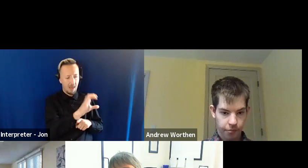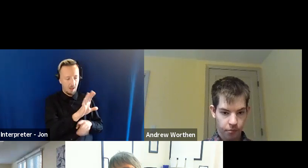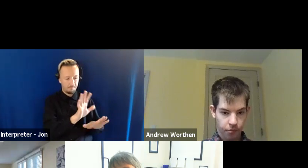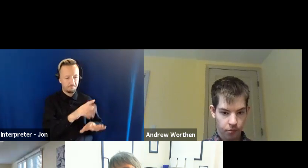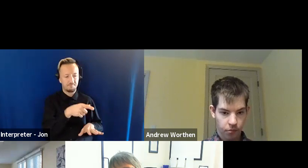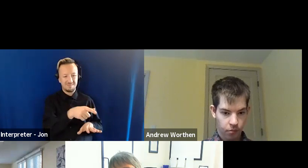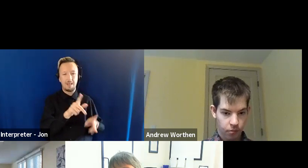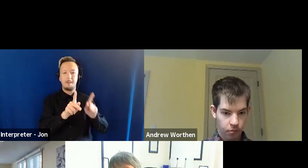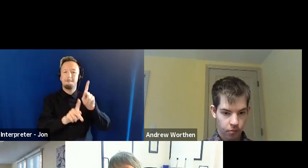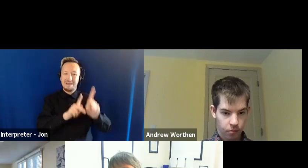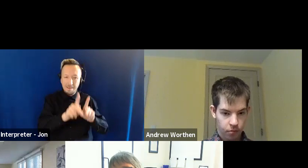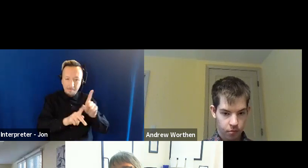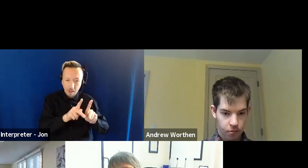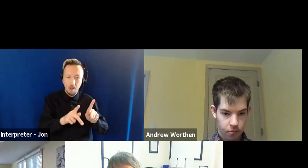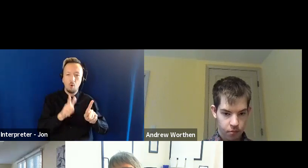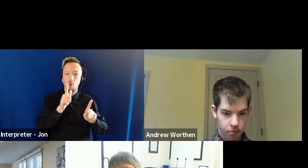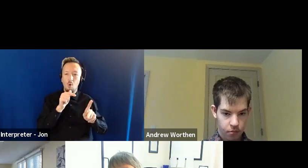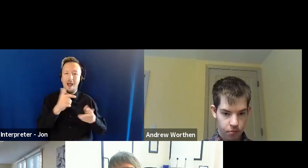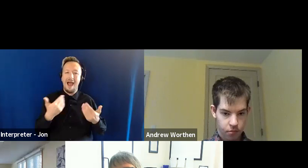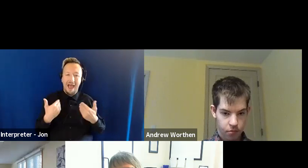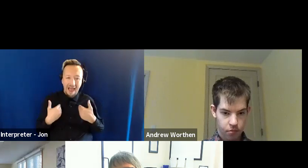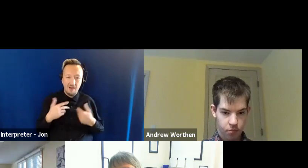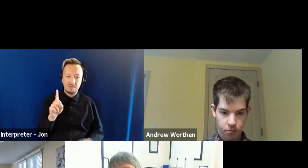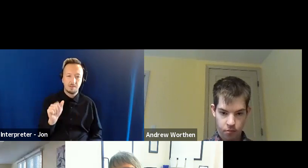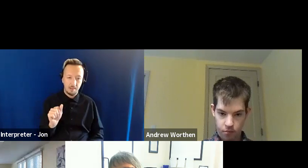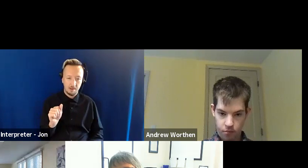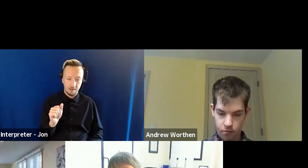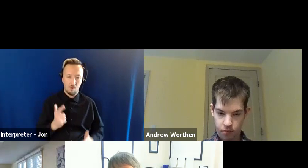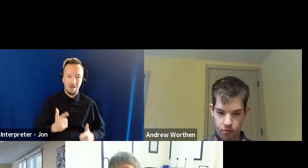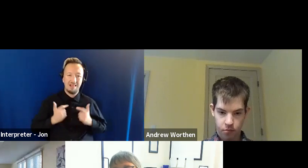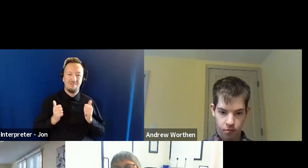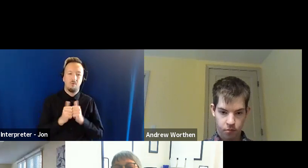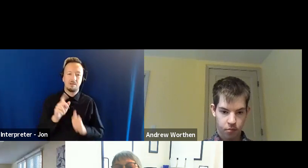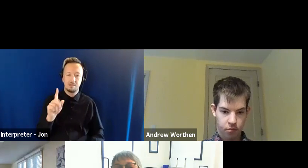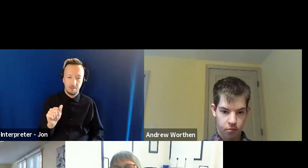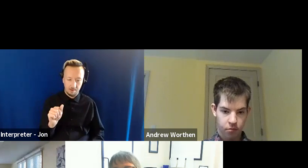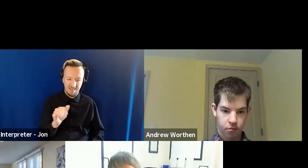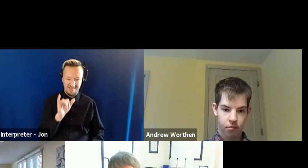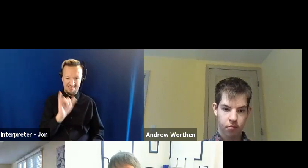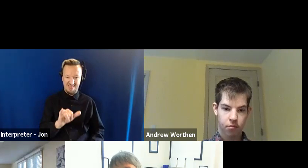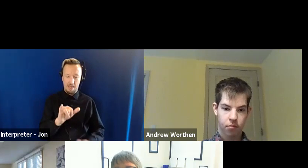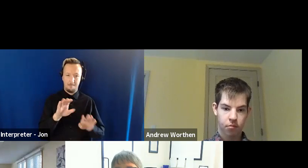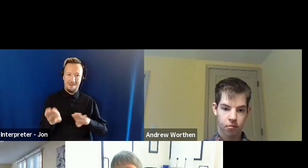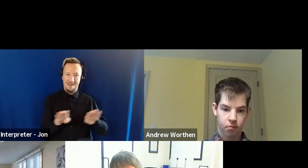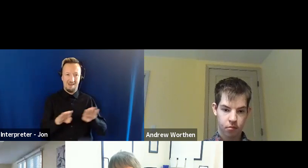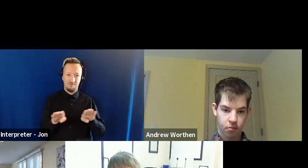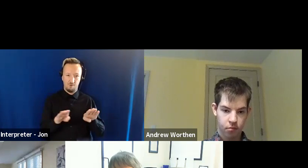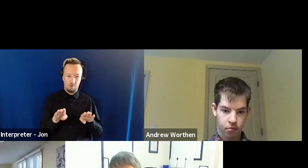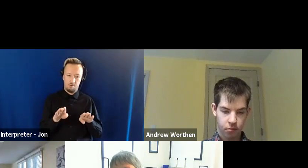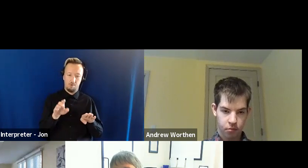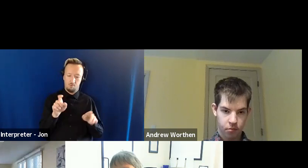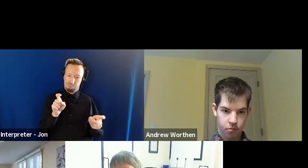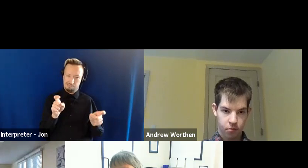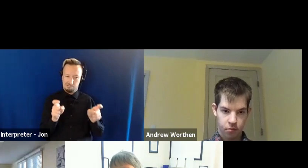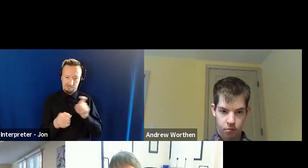quite a change in our behavior. And we had to do it first. All of us